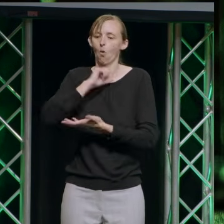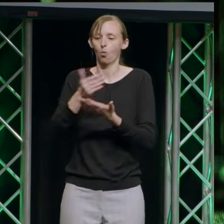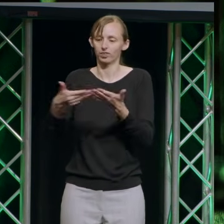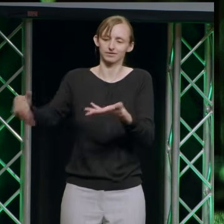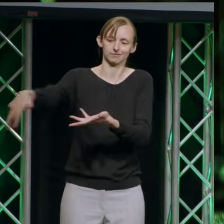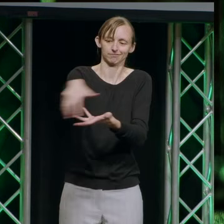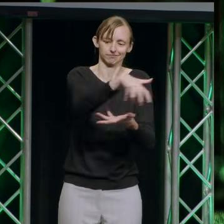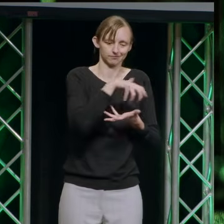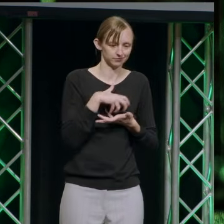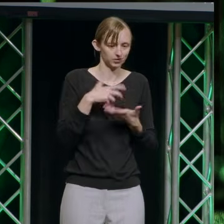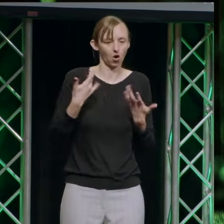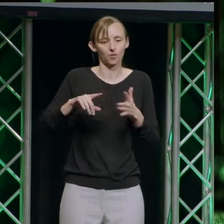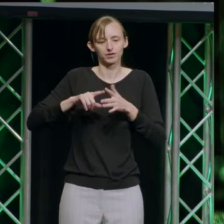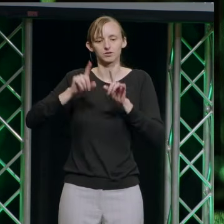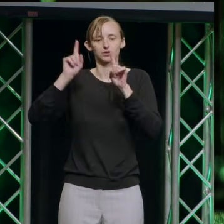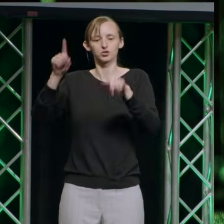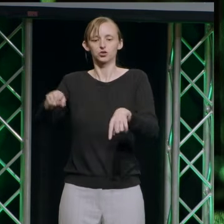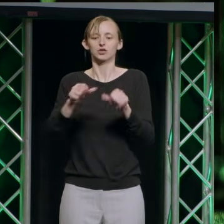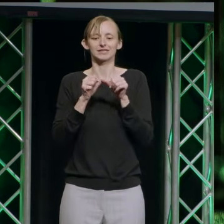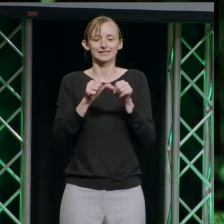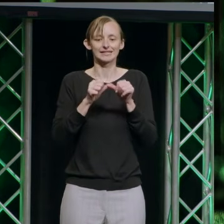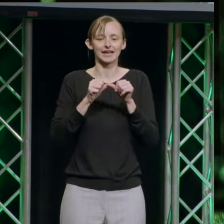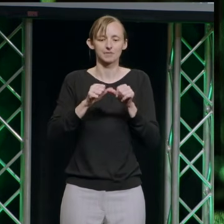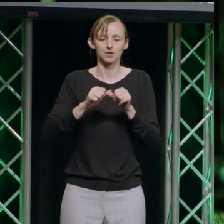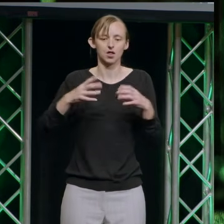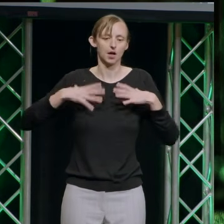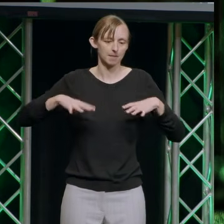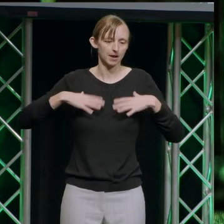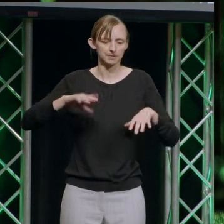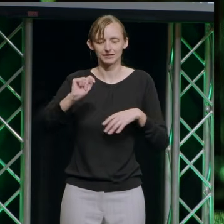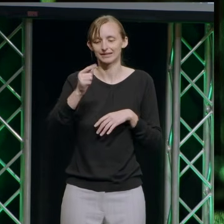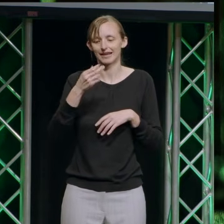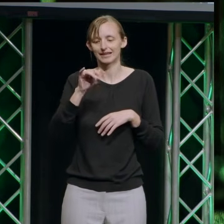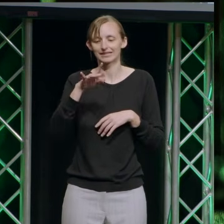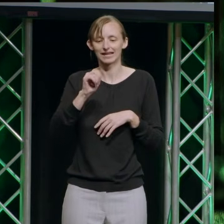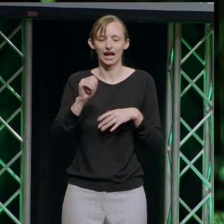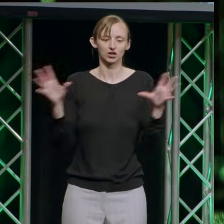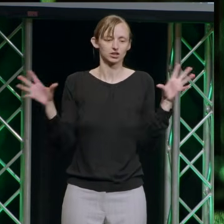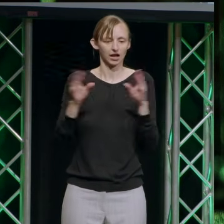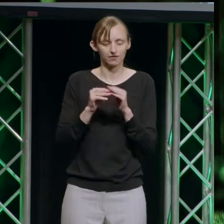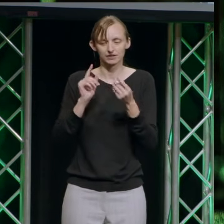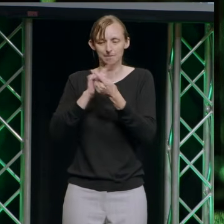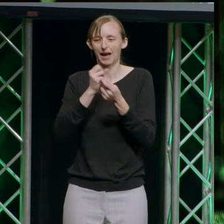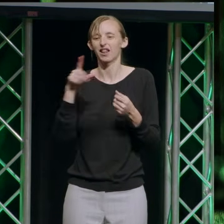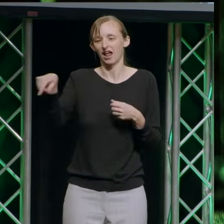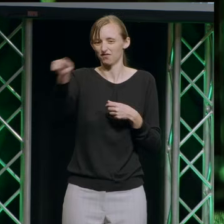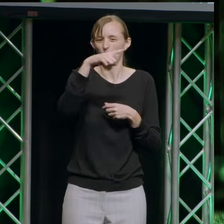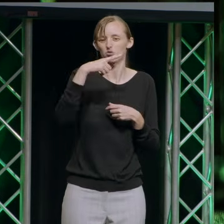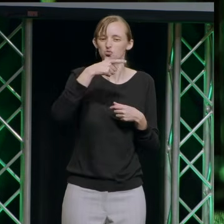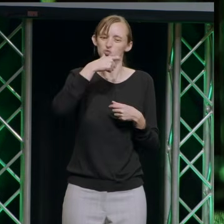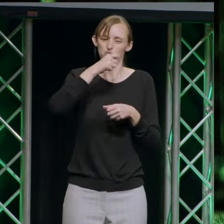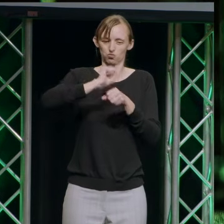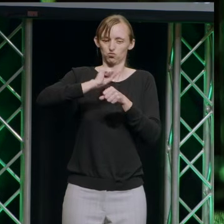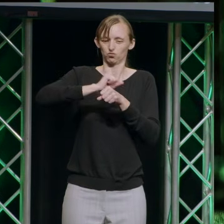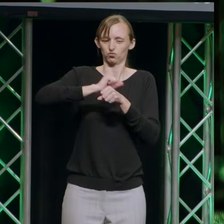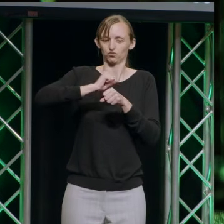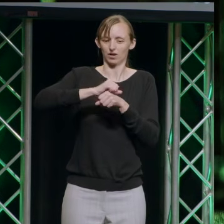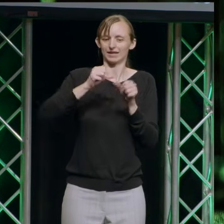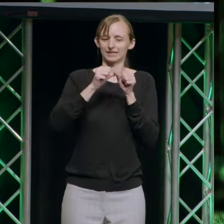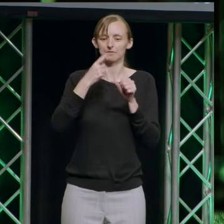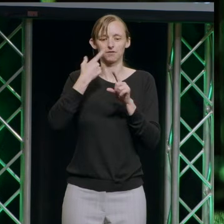because we attended the Sustainable Apparel and Textile Conference, where we met a lot of sustainability heads from these brands. And the focus for